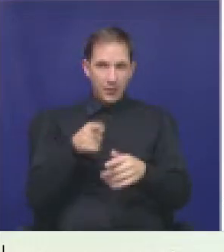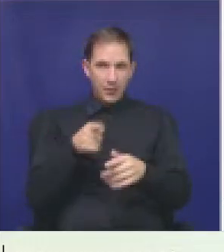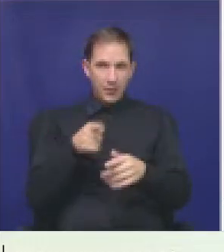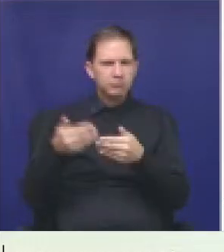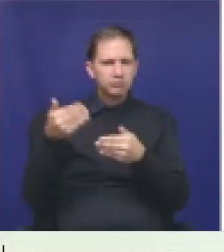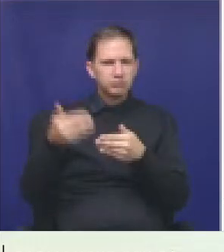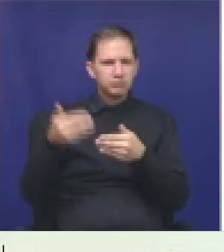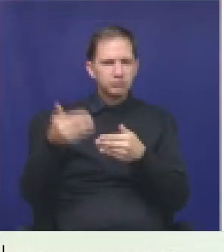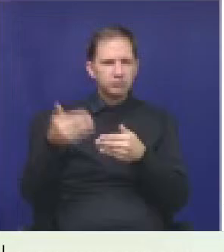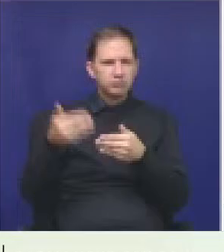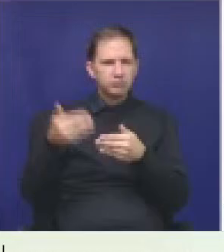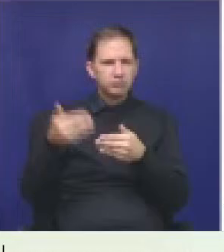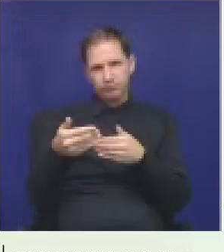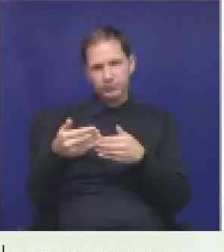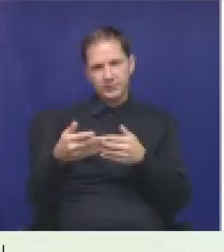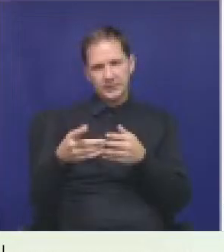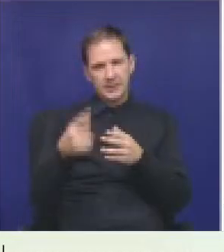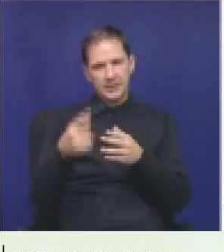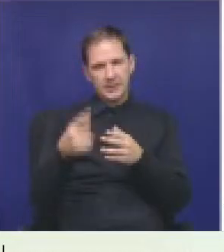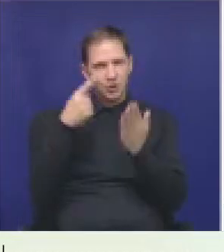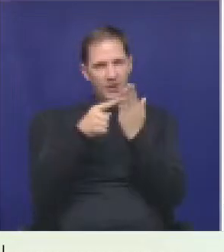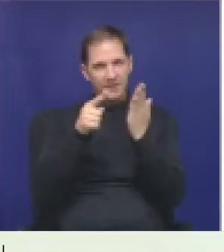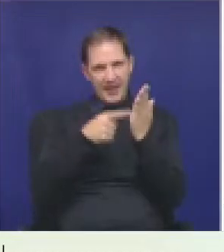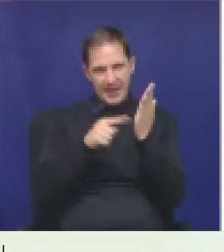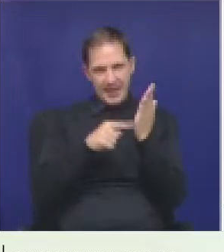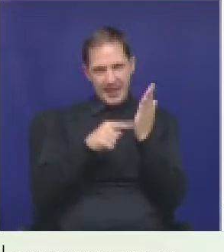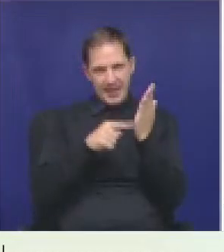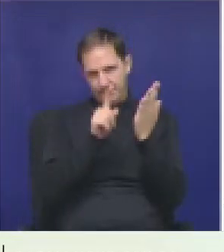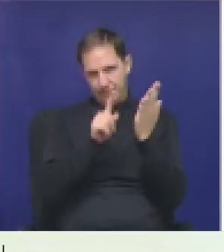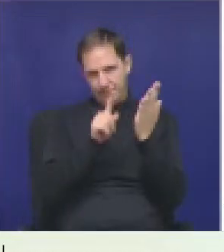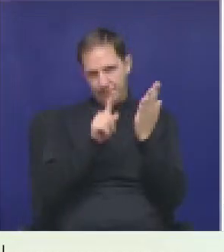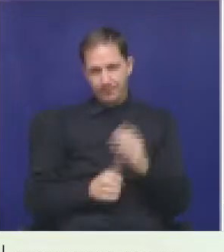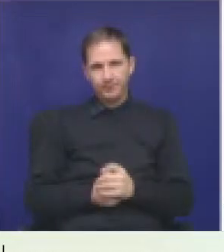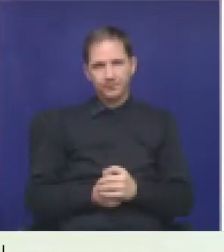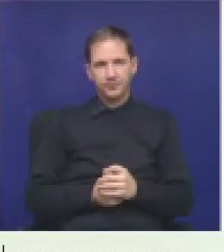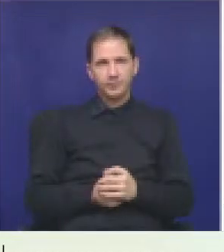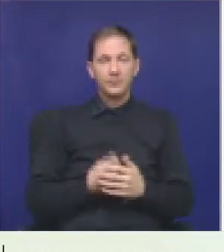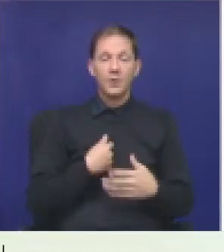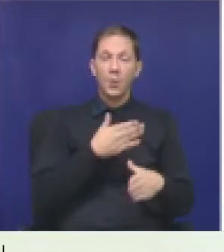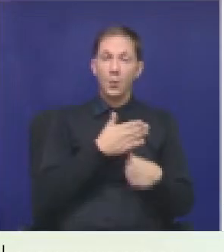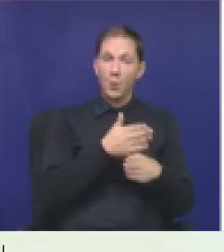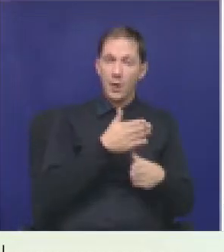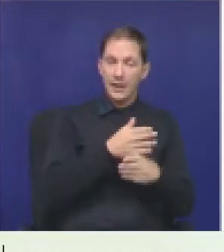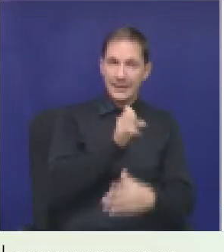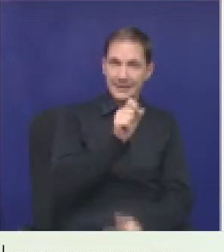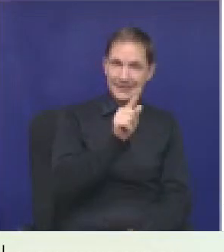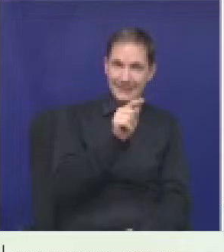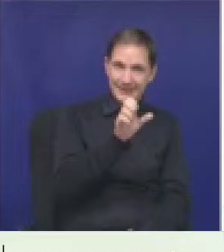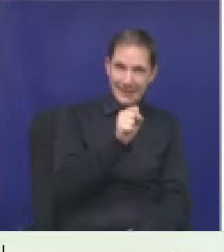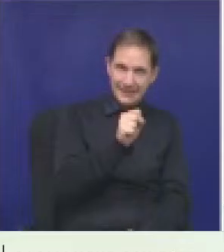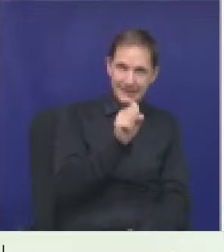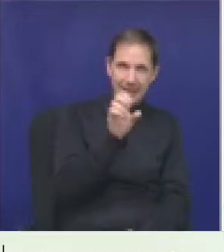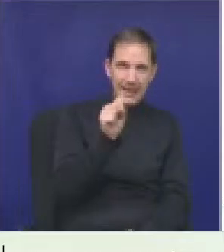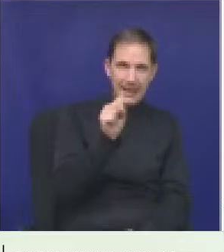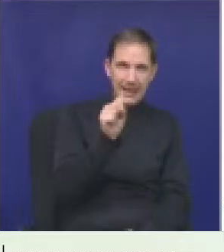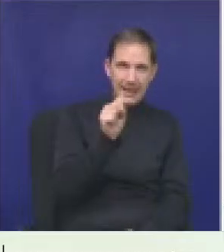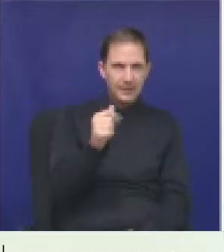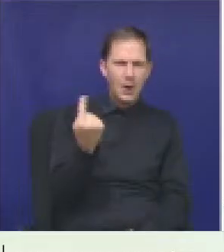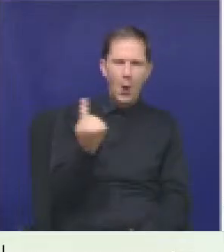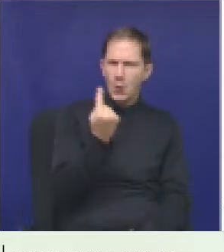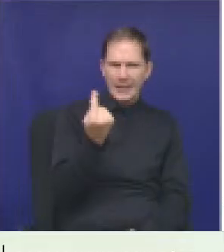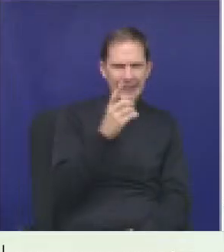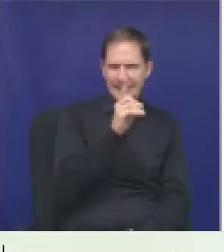modernization initiatives. Honorable members, the work of the Stats SA goes beyond data. It speaks